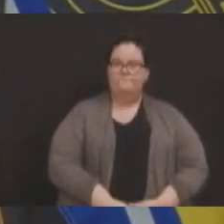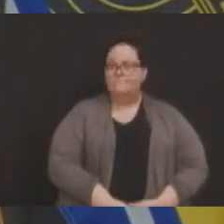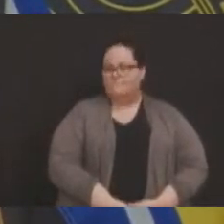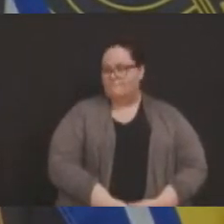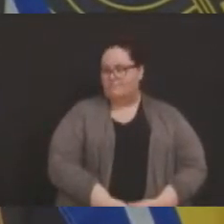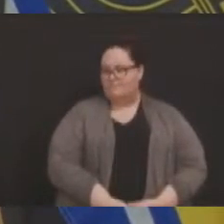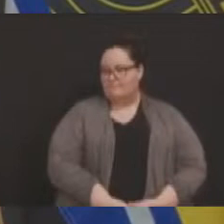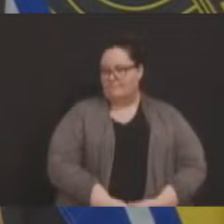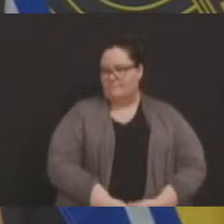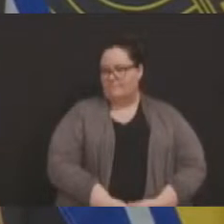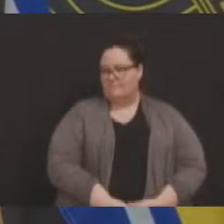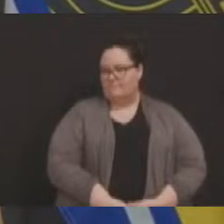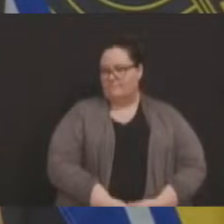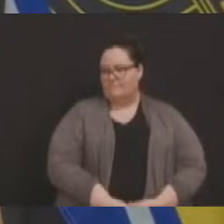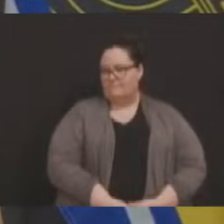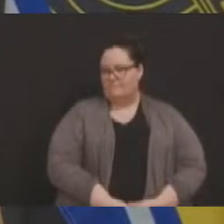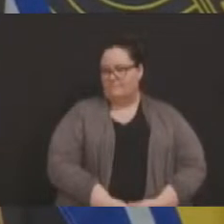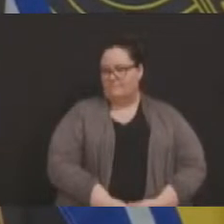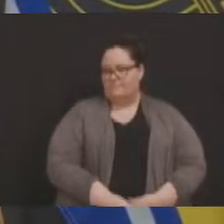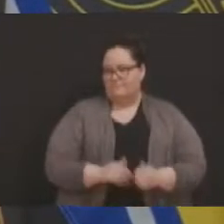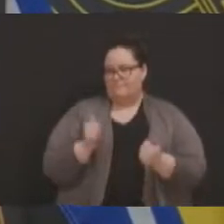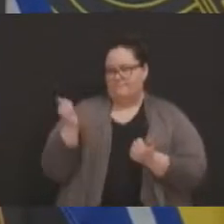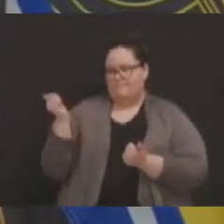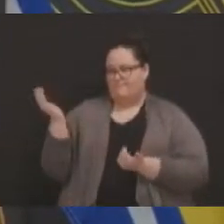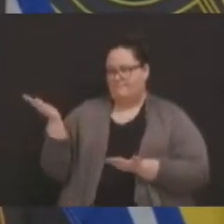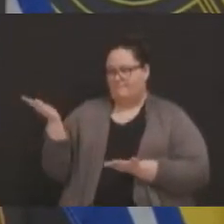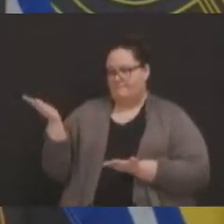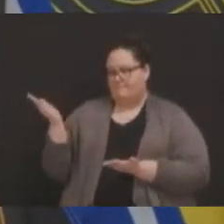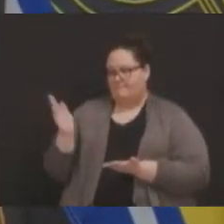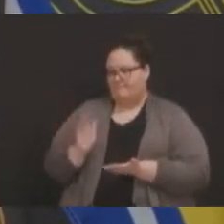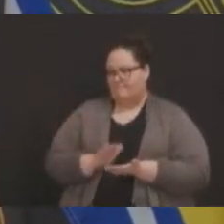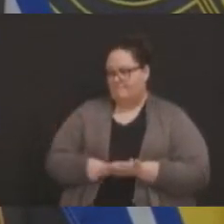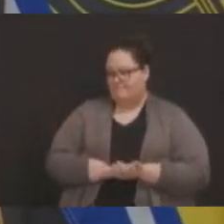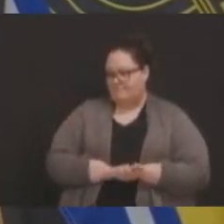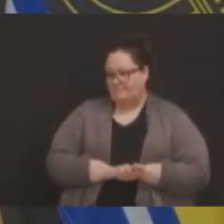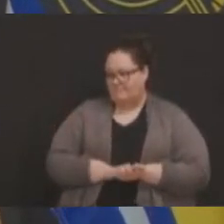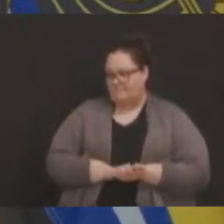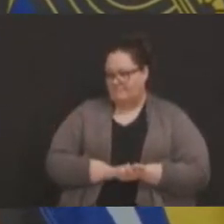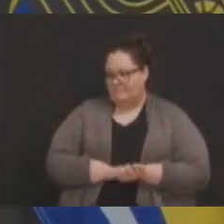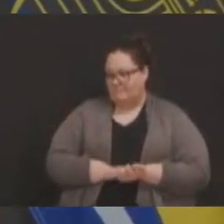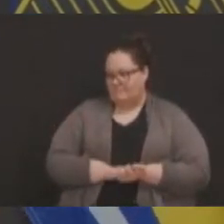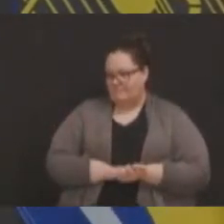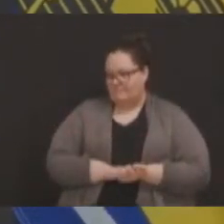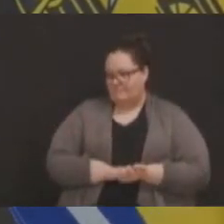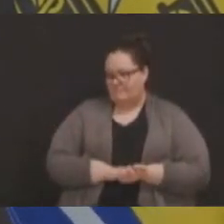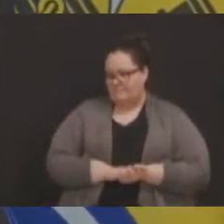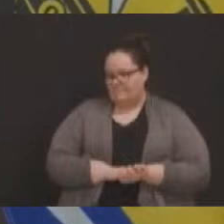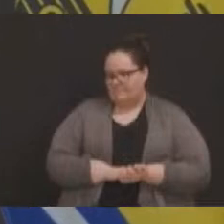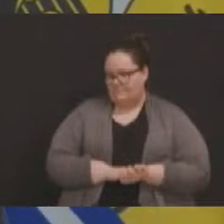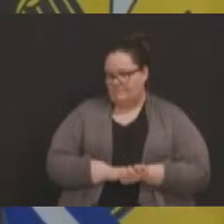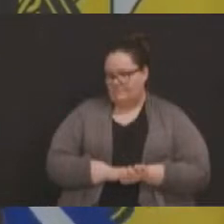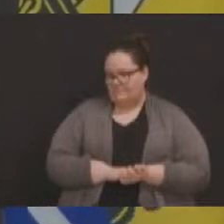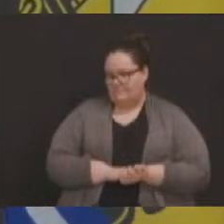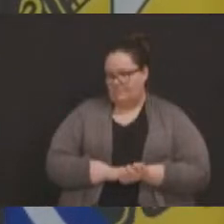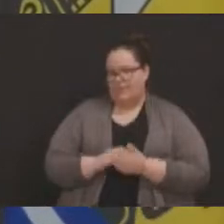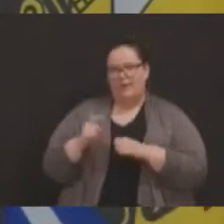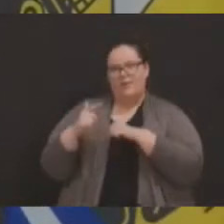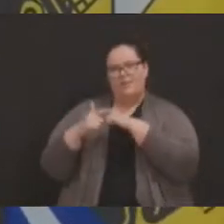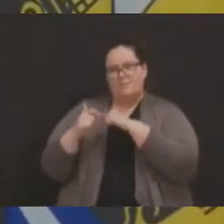region currently, and why is that zone not moving in the same direction as St. John and Fredericton?